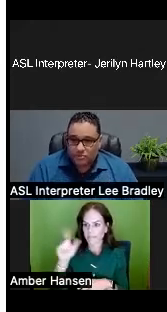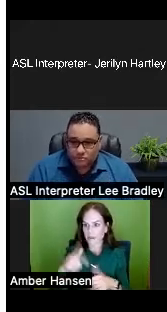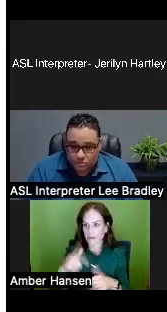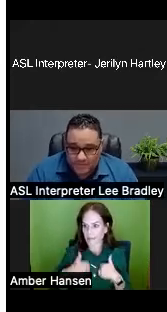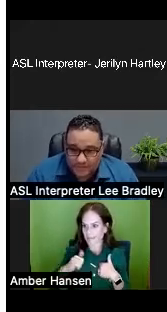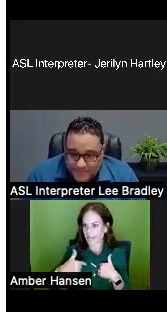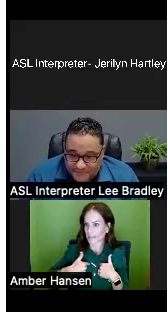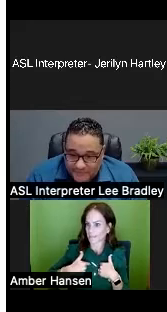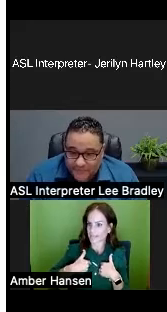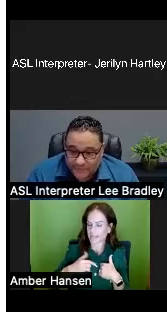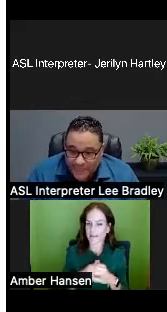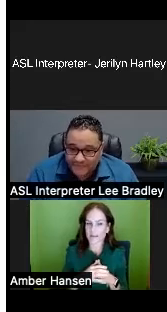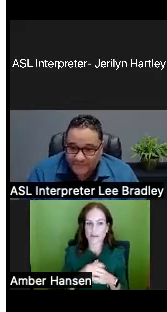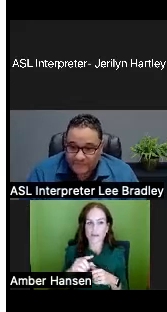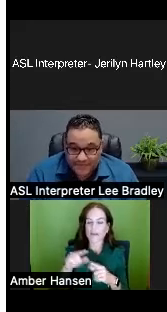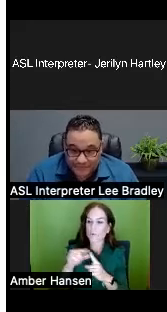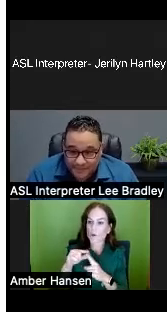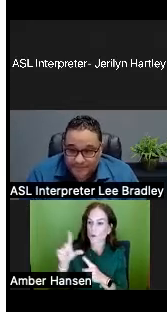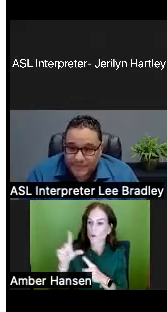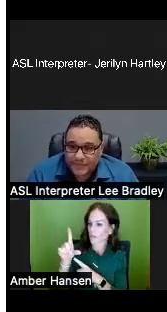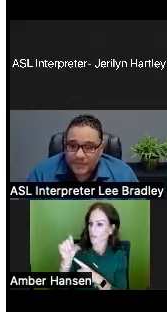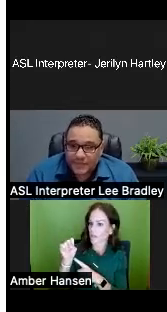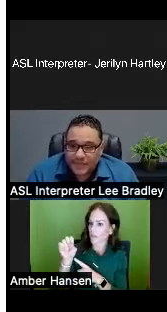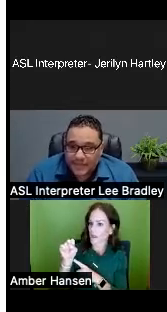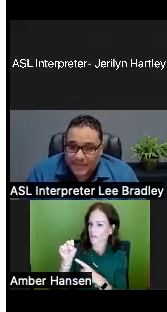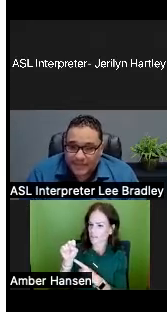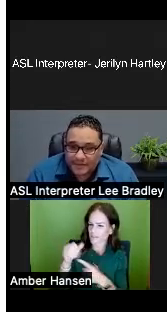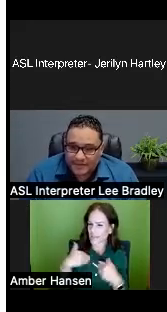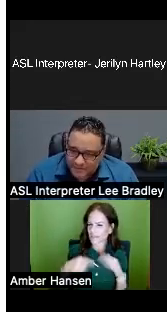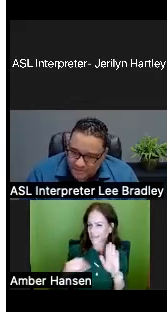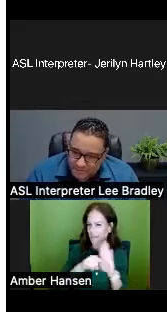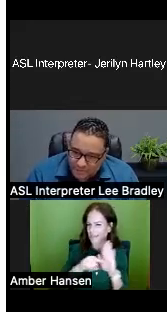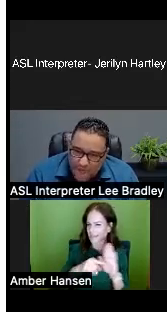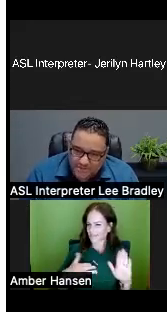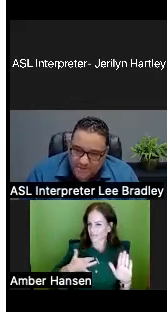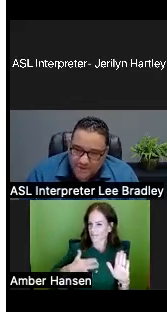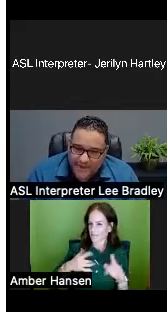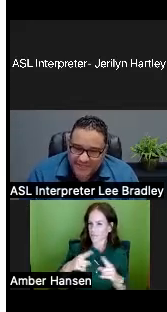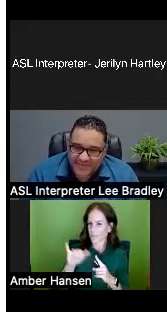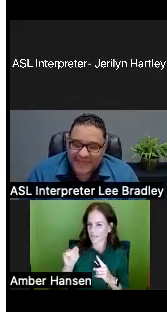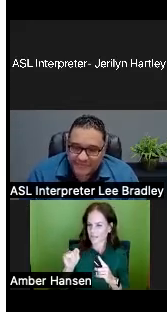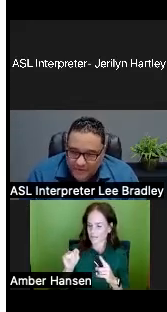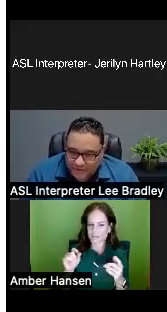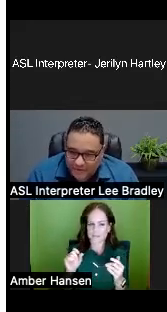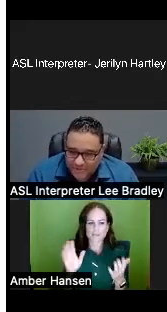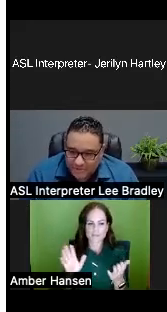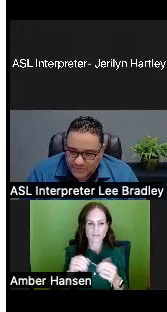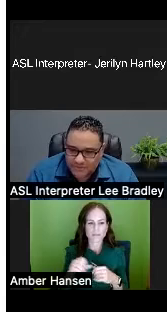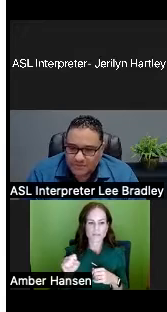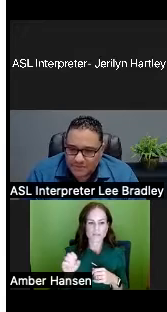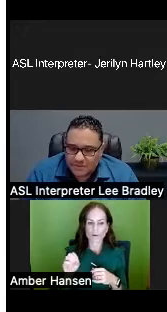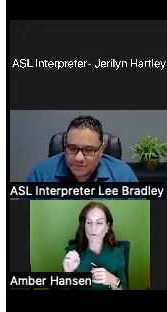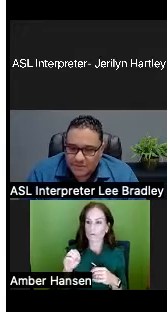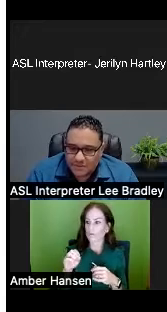people who do become deaf later in life, like me. But the term loss, though, has a negative connotation to